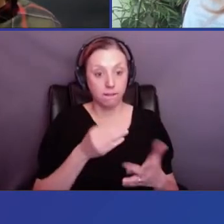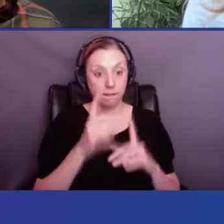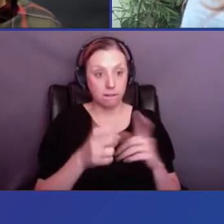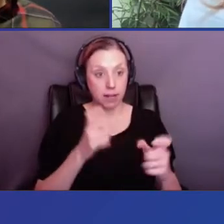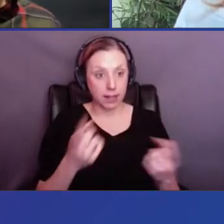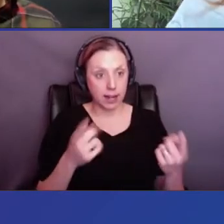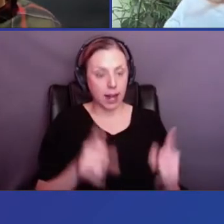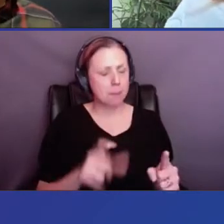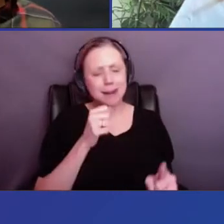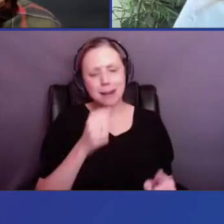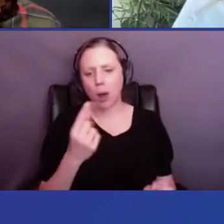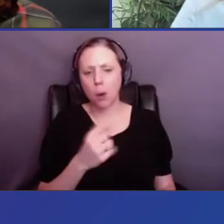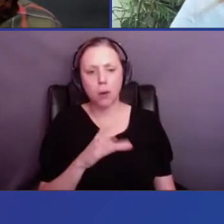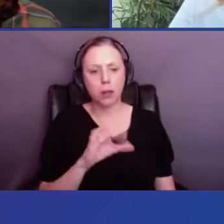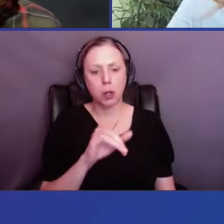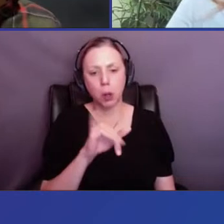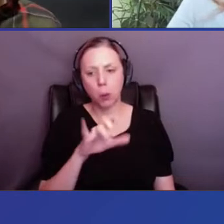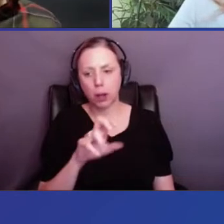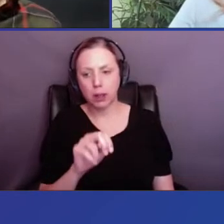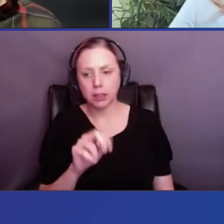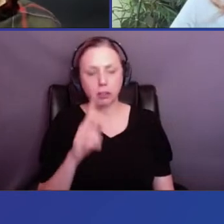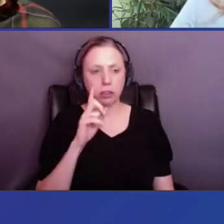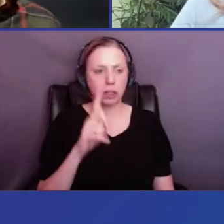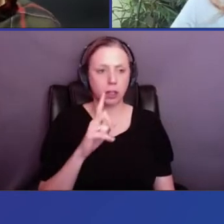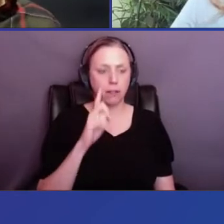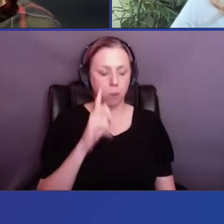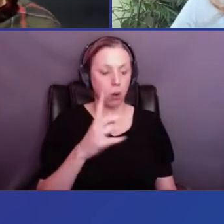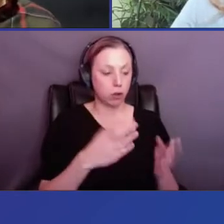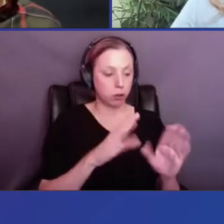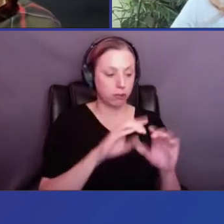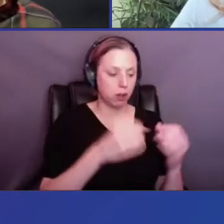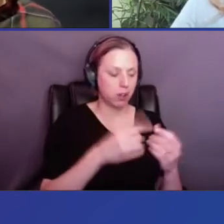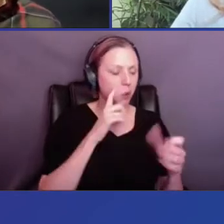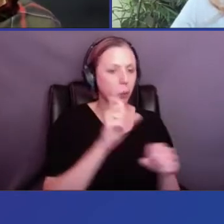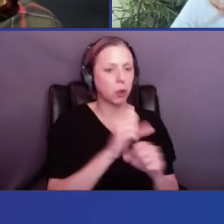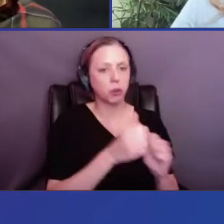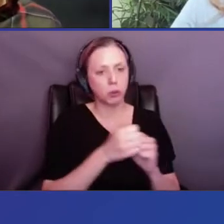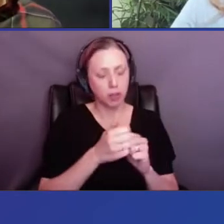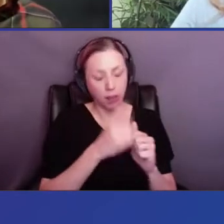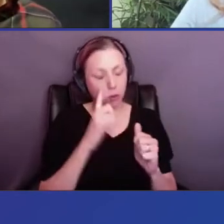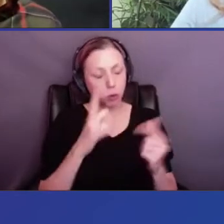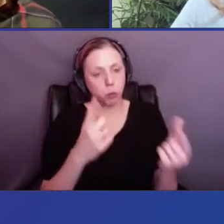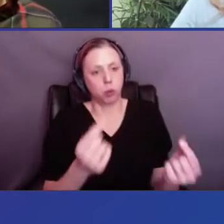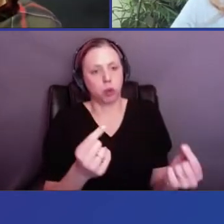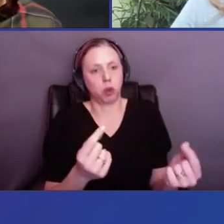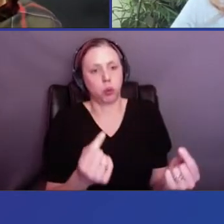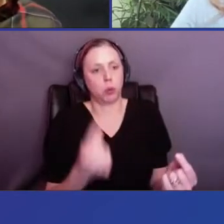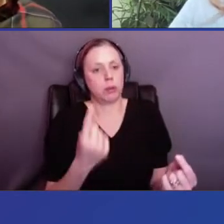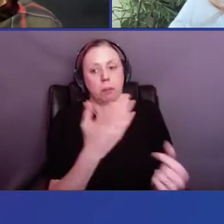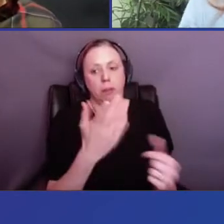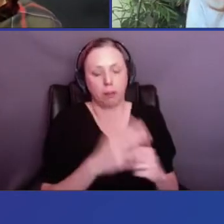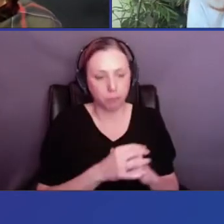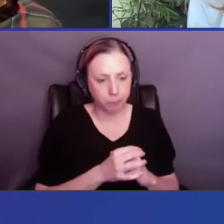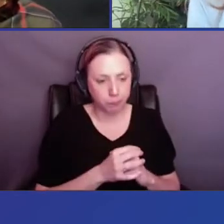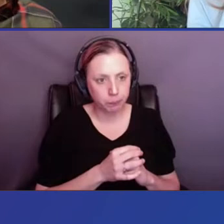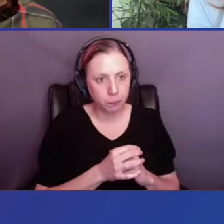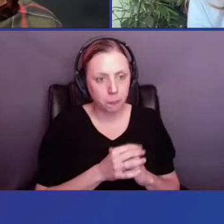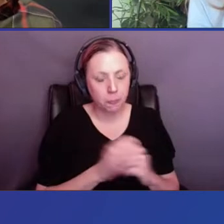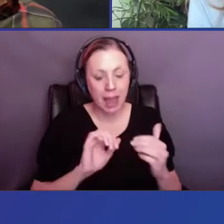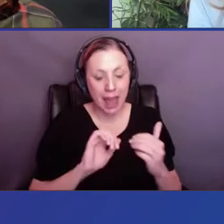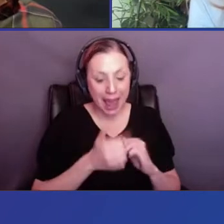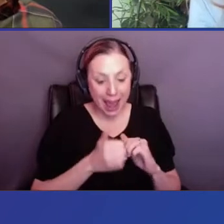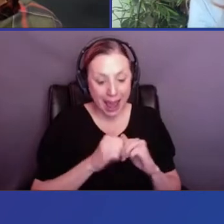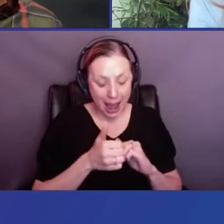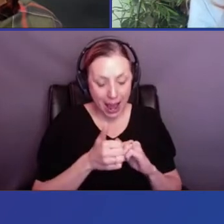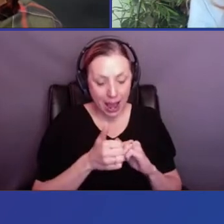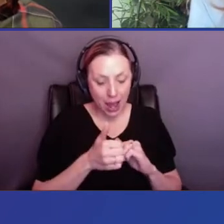one thing, but coalitions of service organizations working together to then do a thing. How are